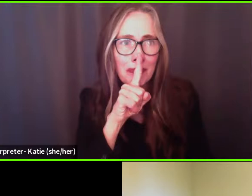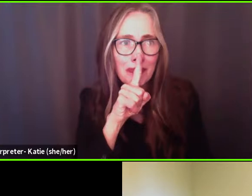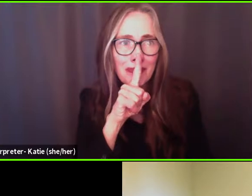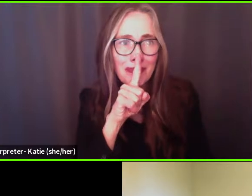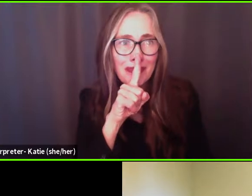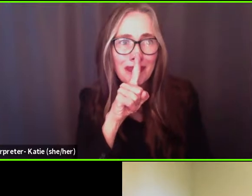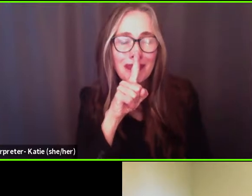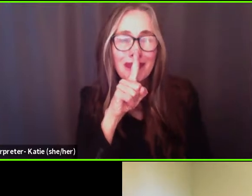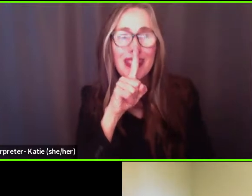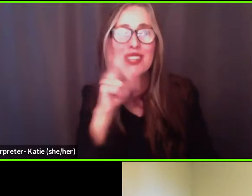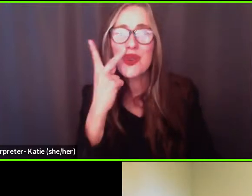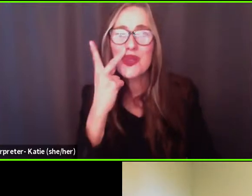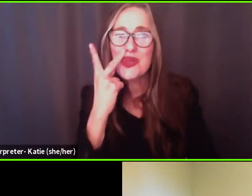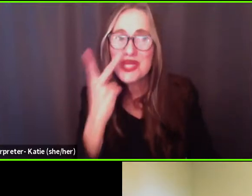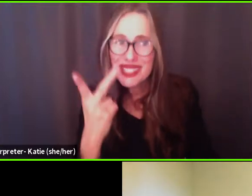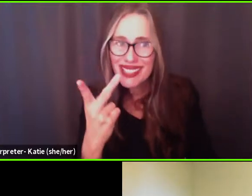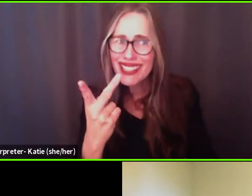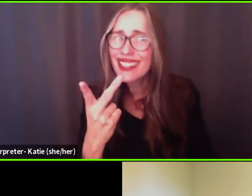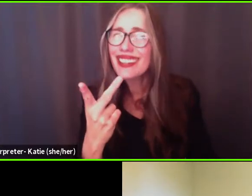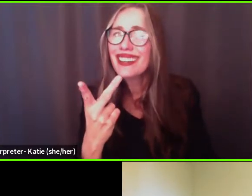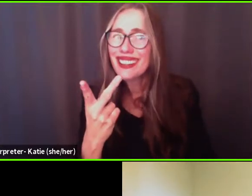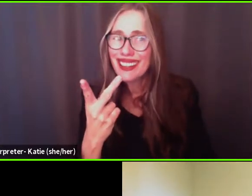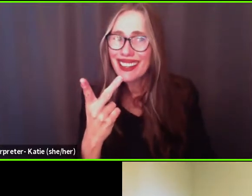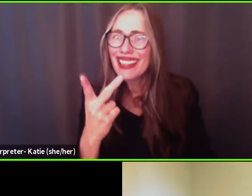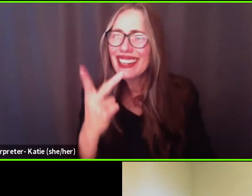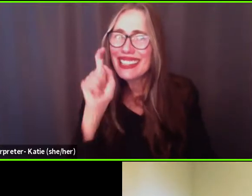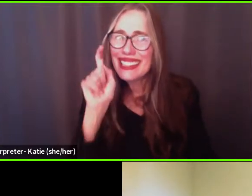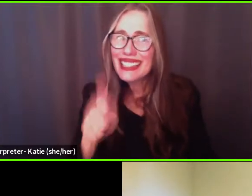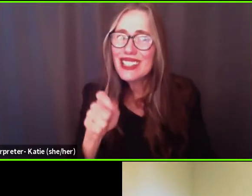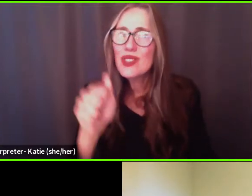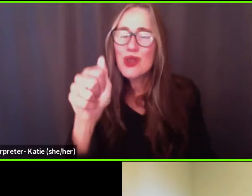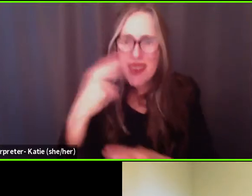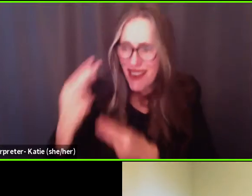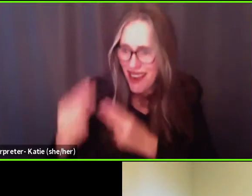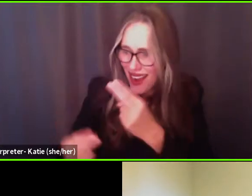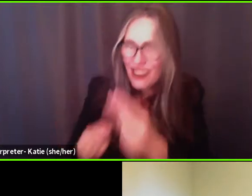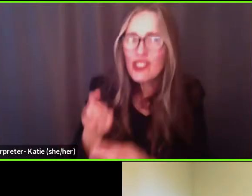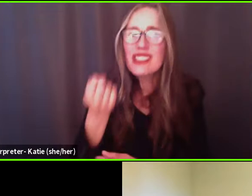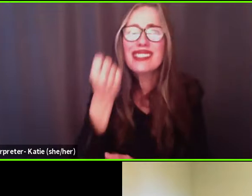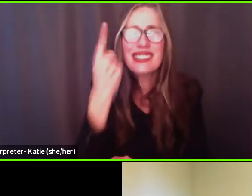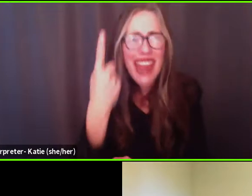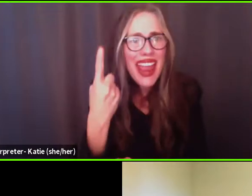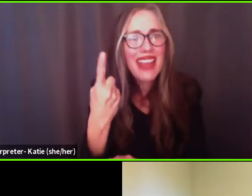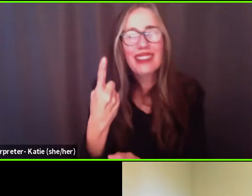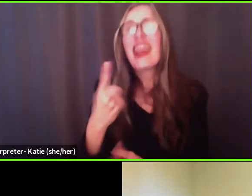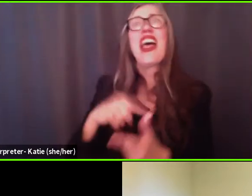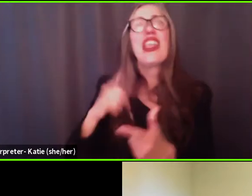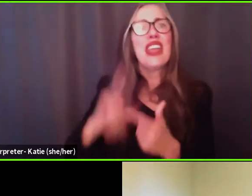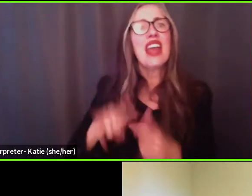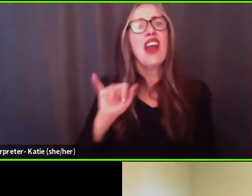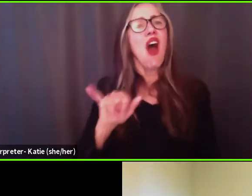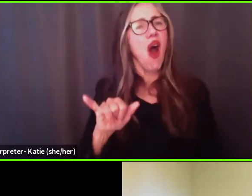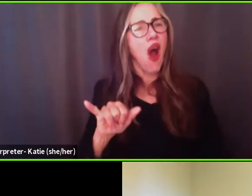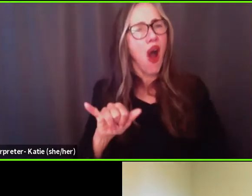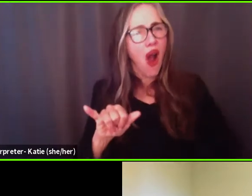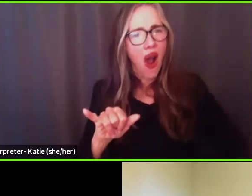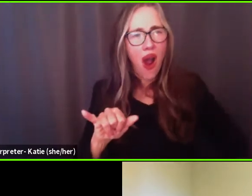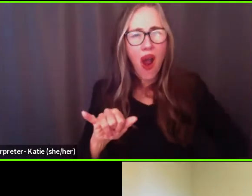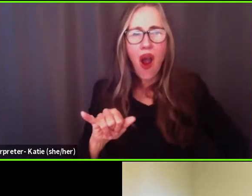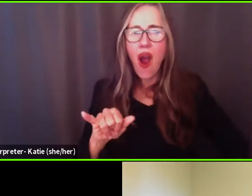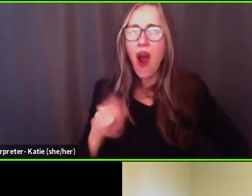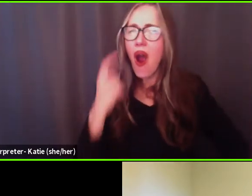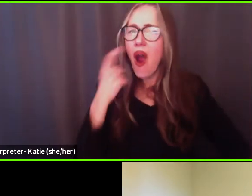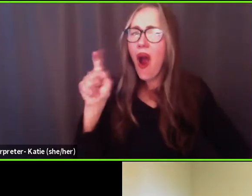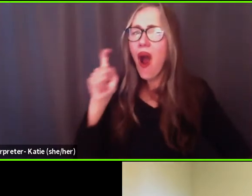civic energy we actually have to have enough historical understanding to be able to to parse these issues in a way that is that is effective